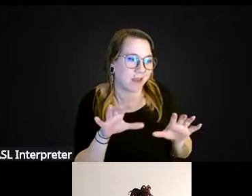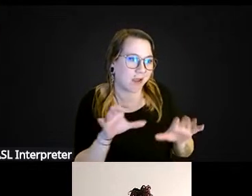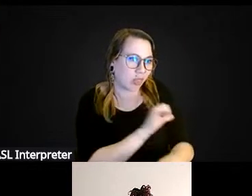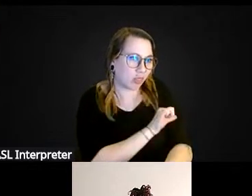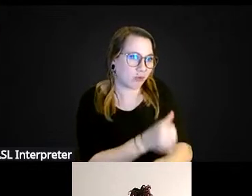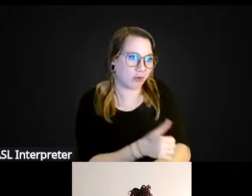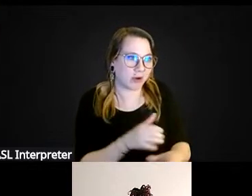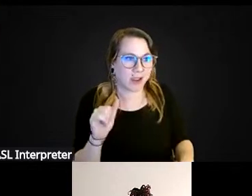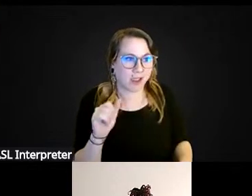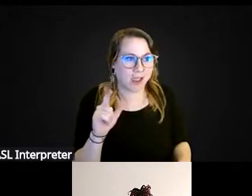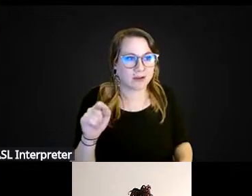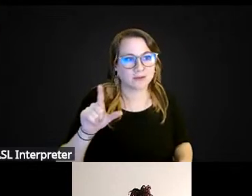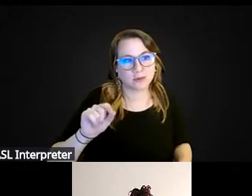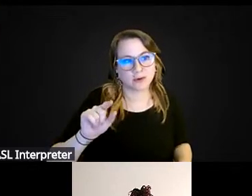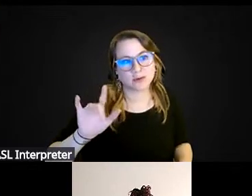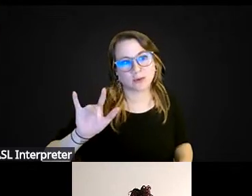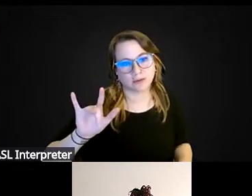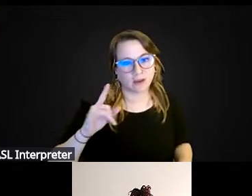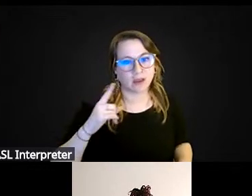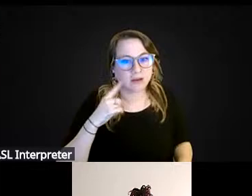2025.